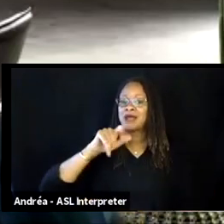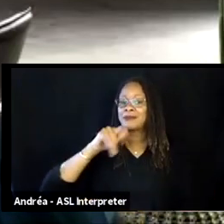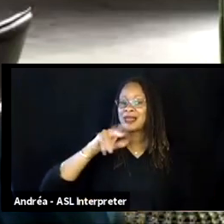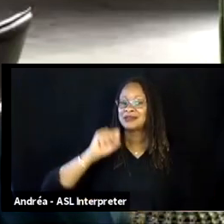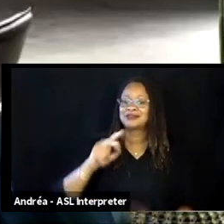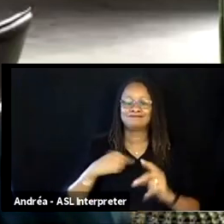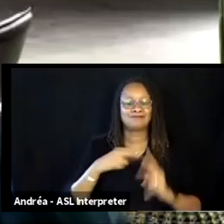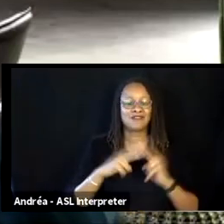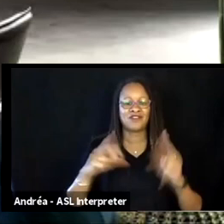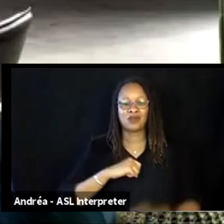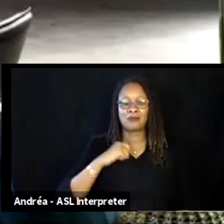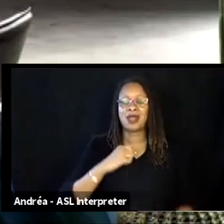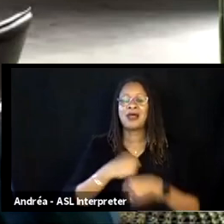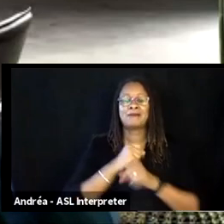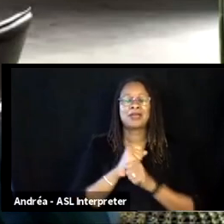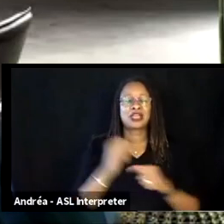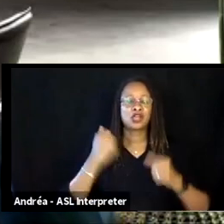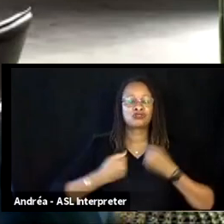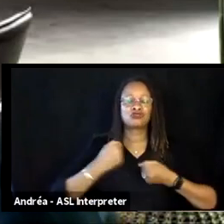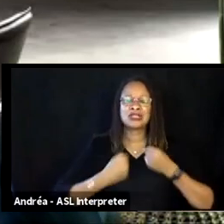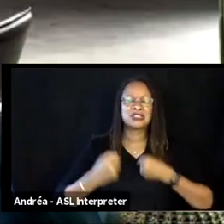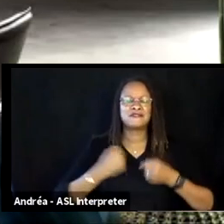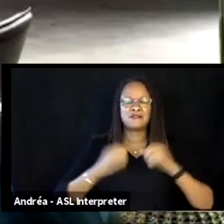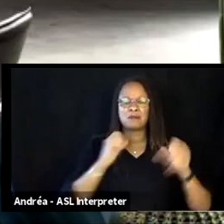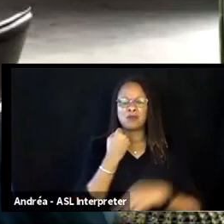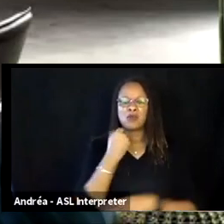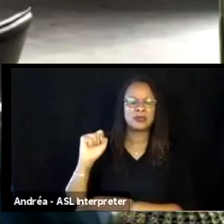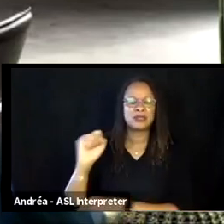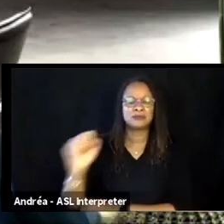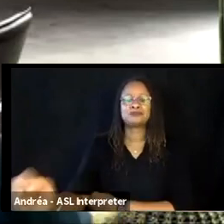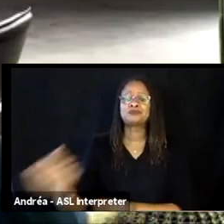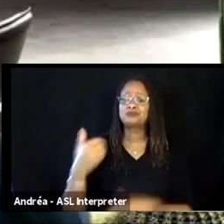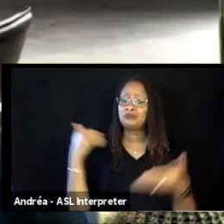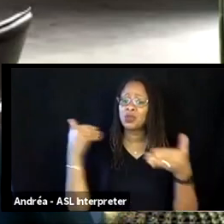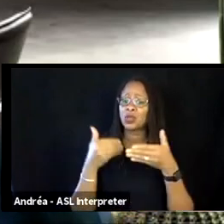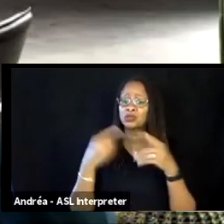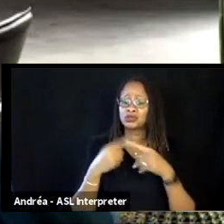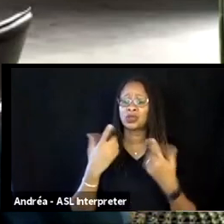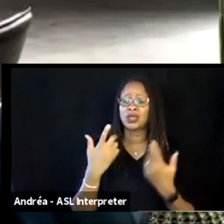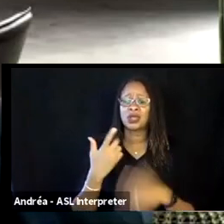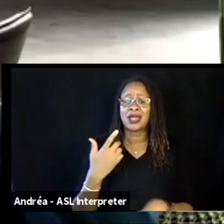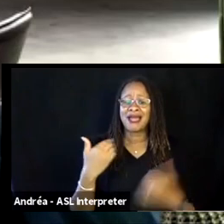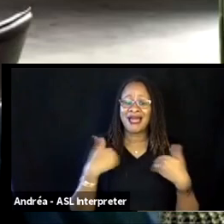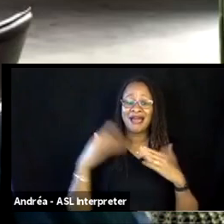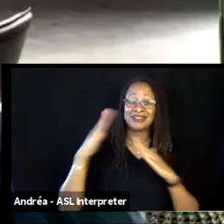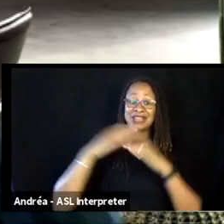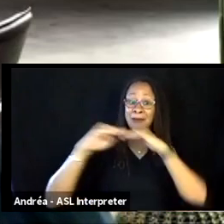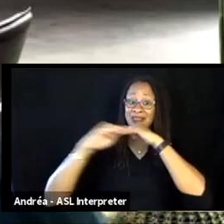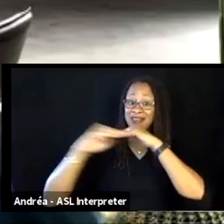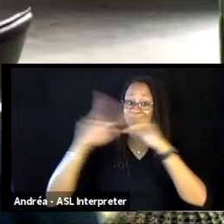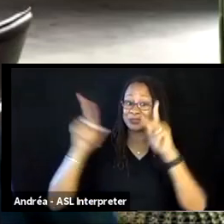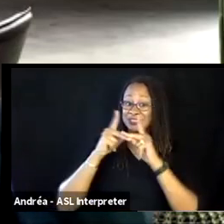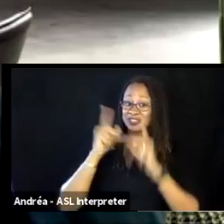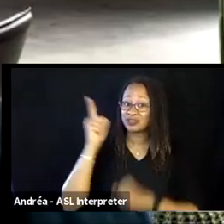making very aggressive movement. When I say aggressive, we're close to, I think, even having top-level positions. And